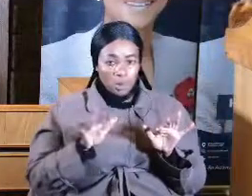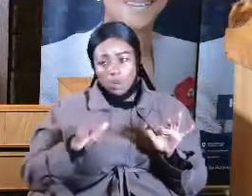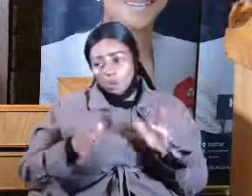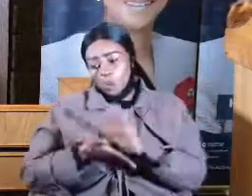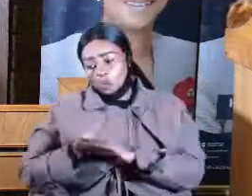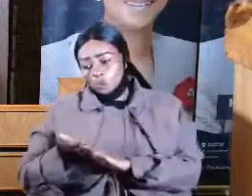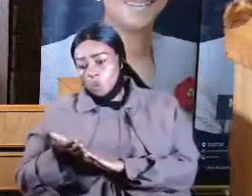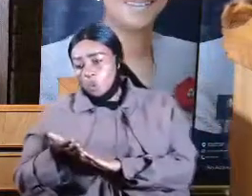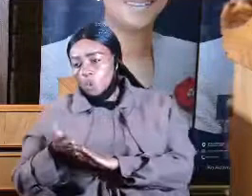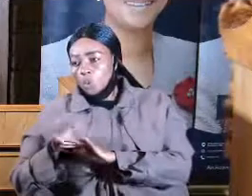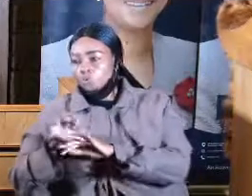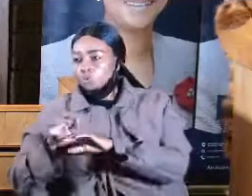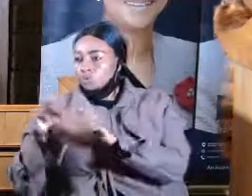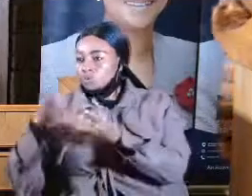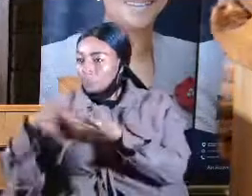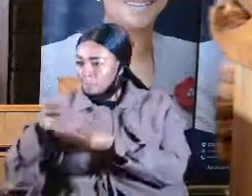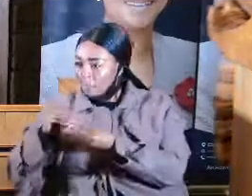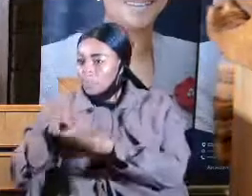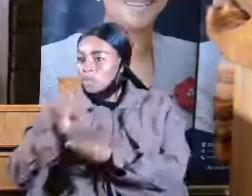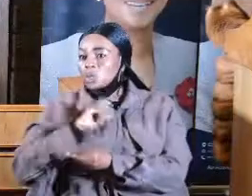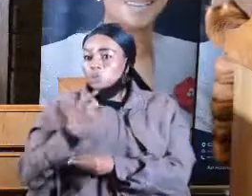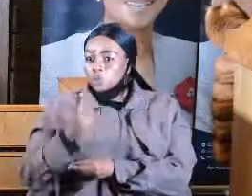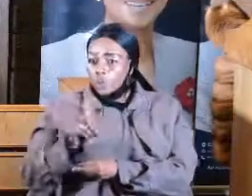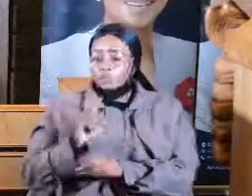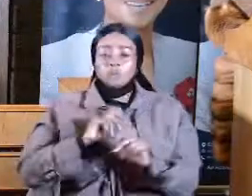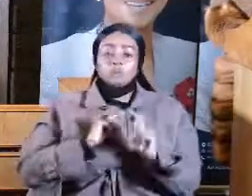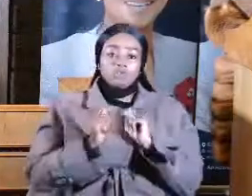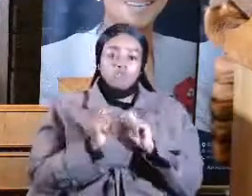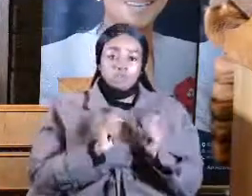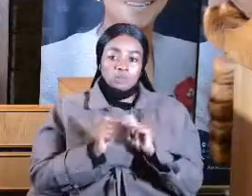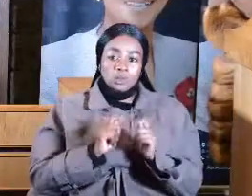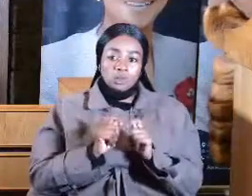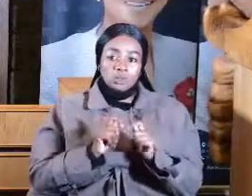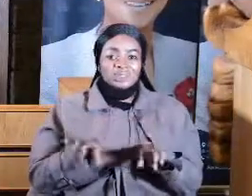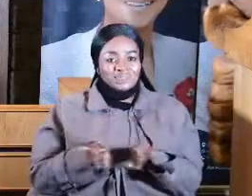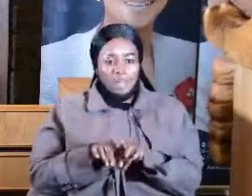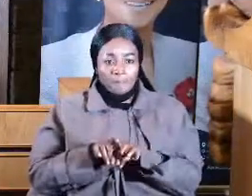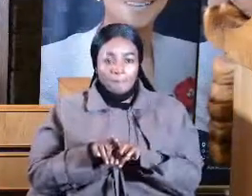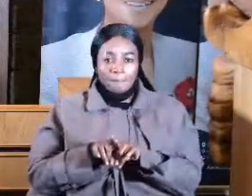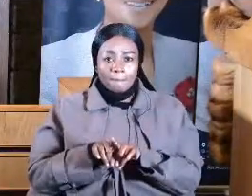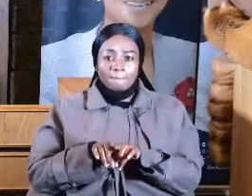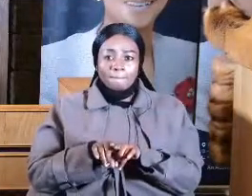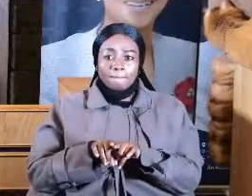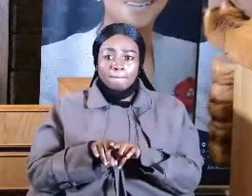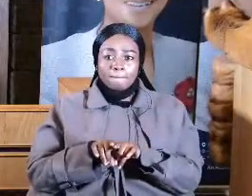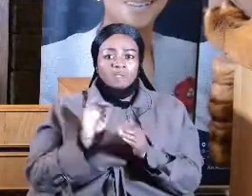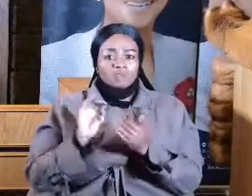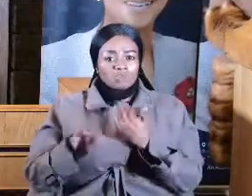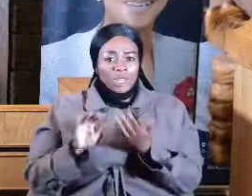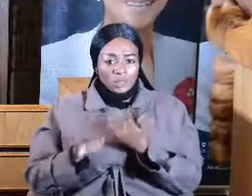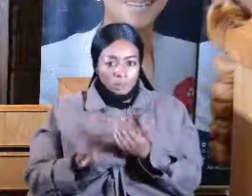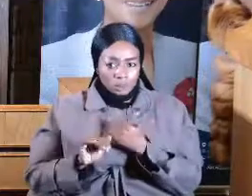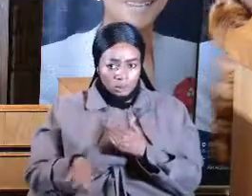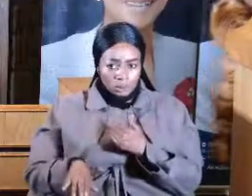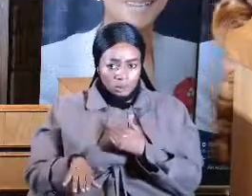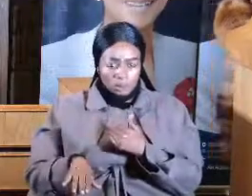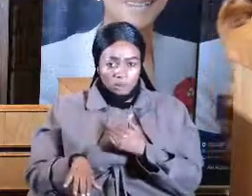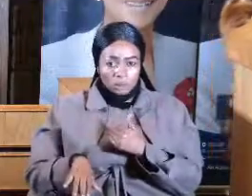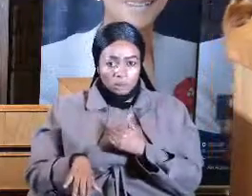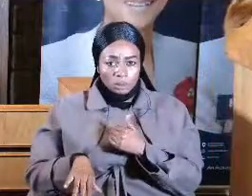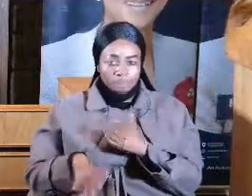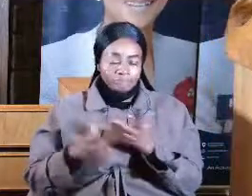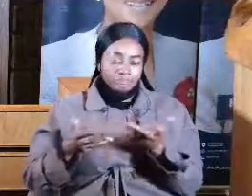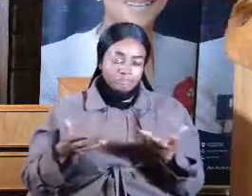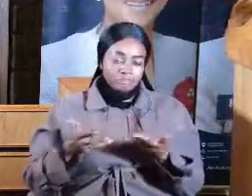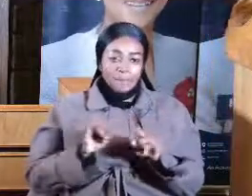your families, you use transport. And also even trading transport plays. However, it has only